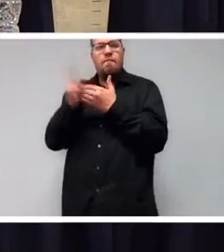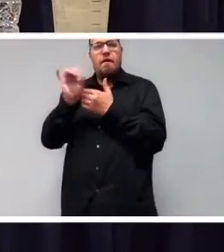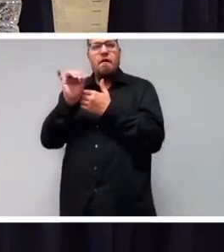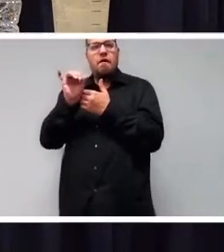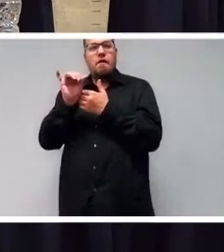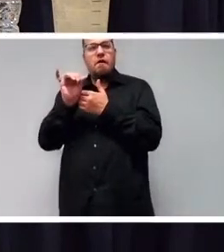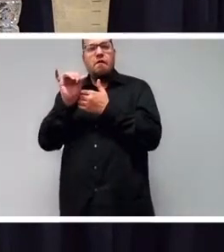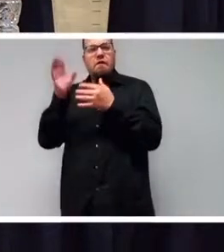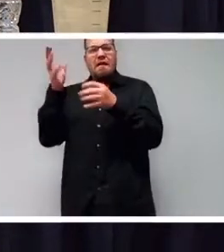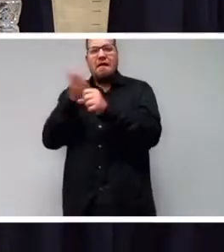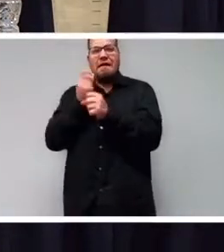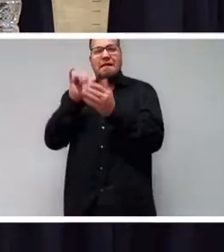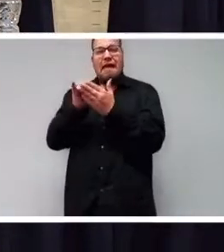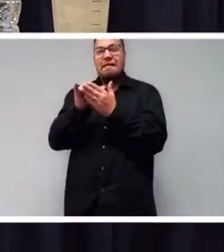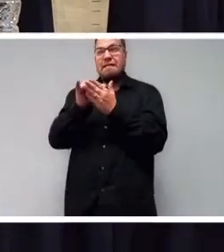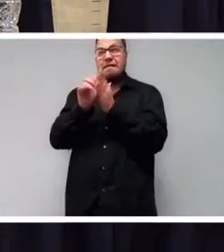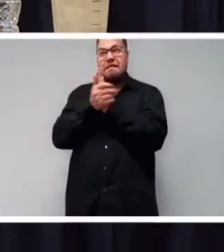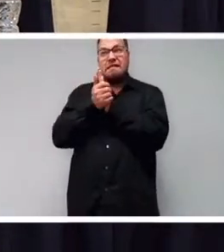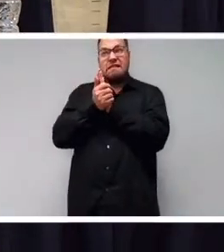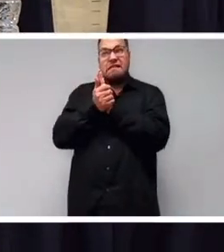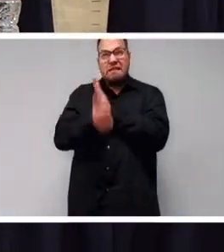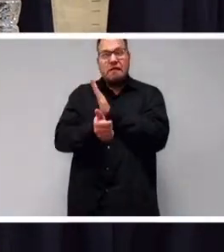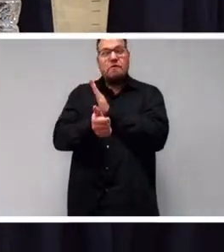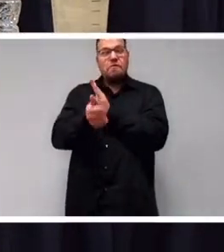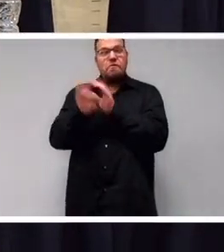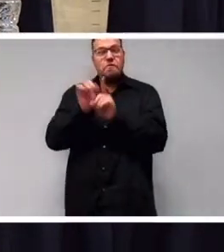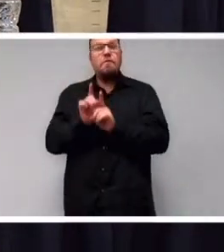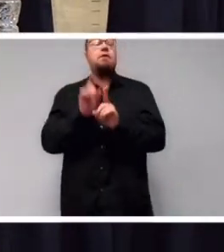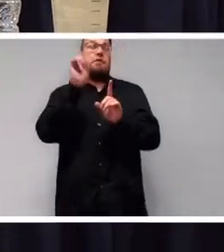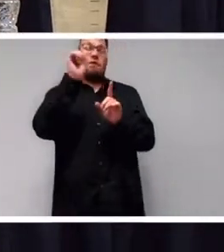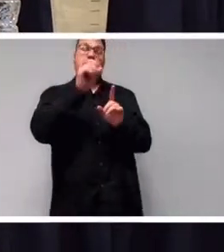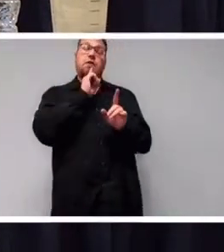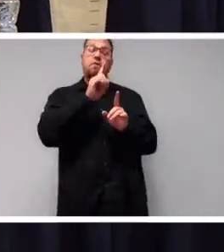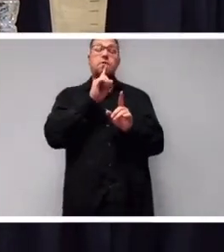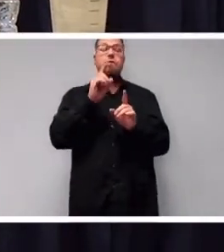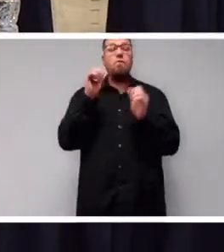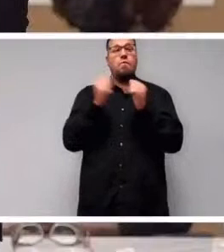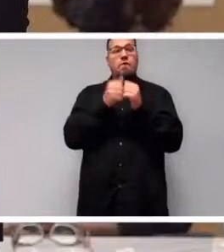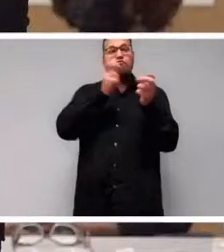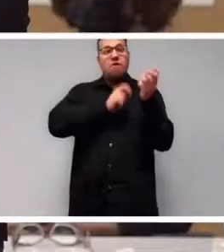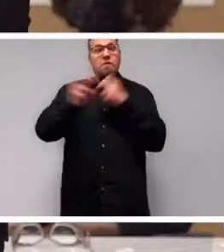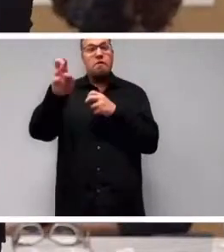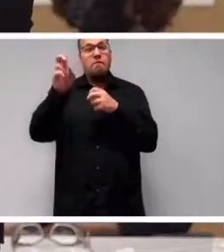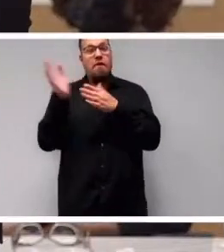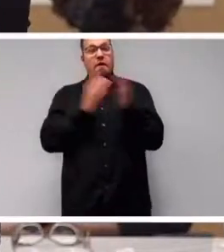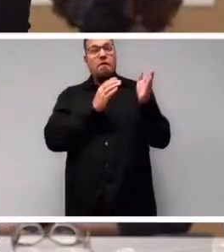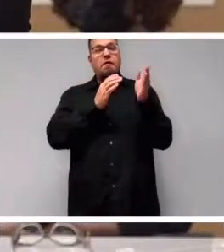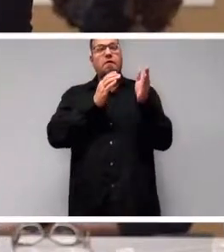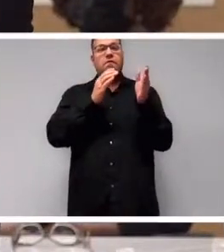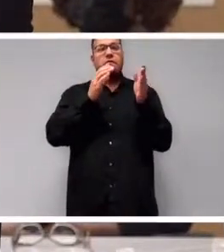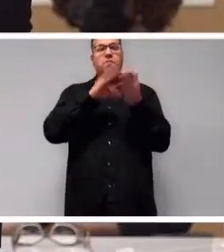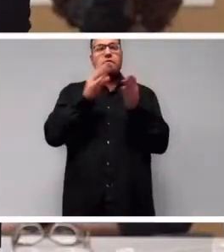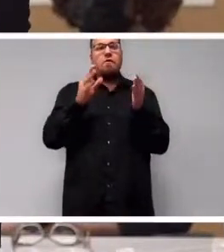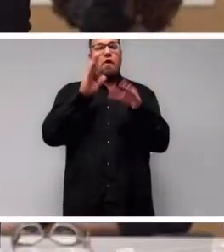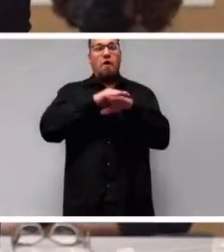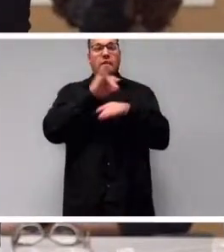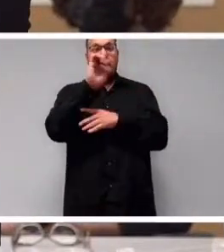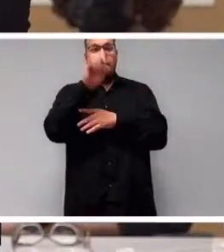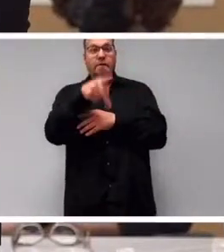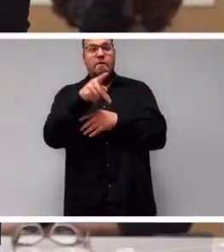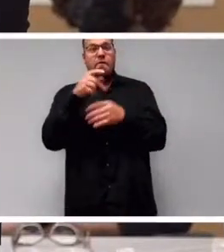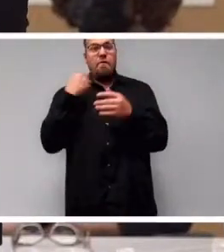those essential skills? Yes, absolutely. So with transition planning in general for students on IEPs, we always start by age